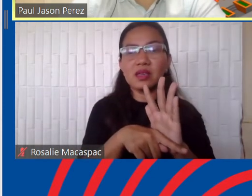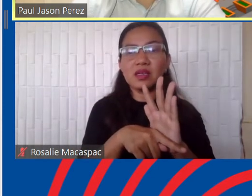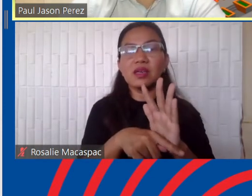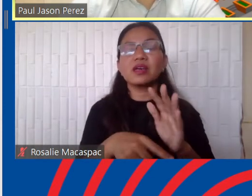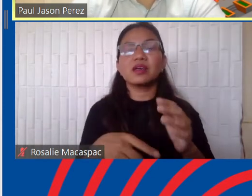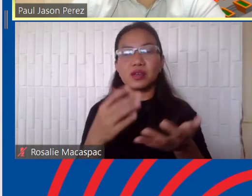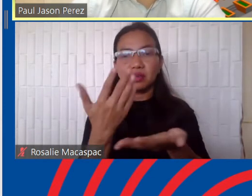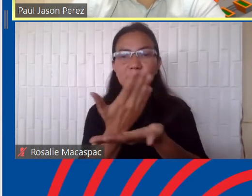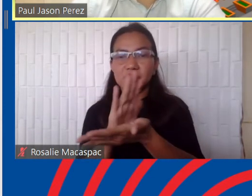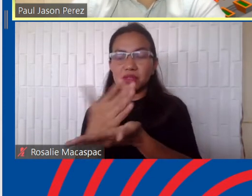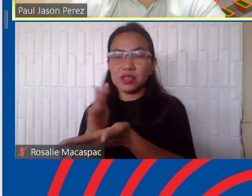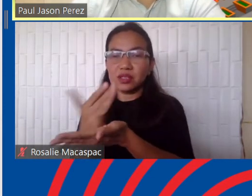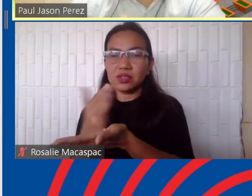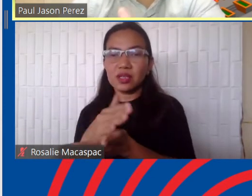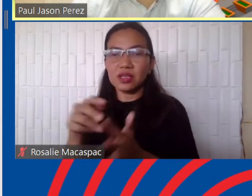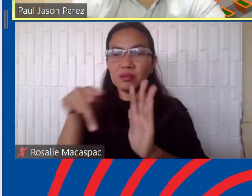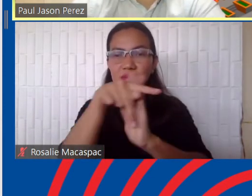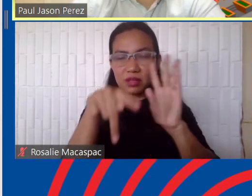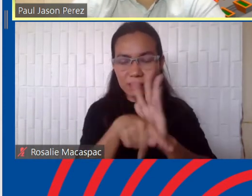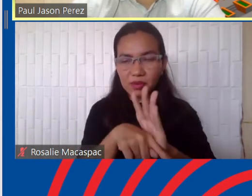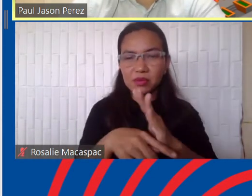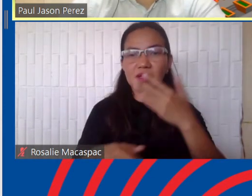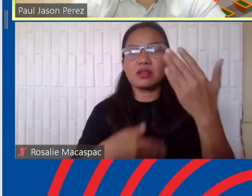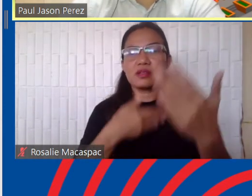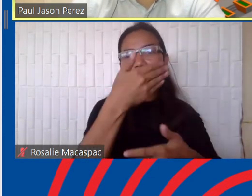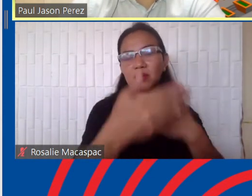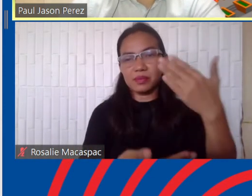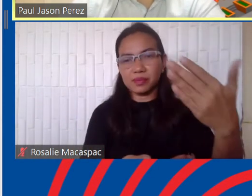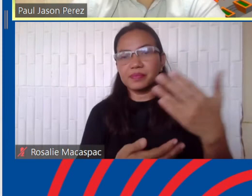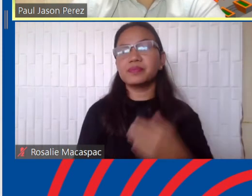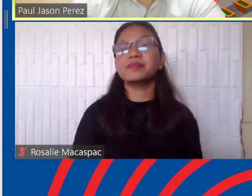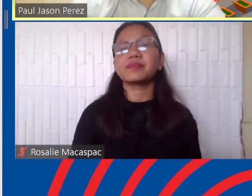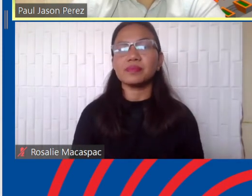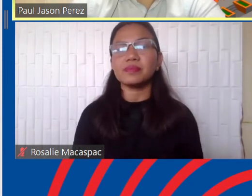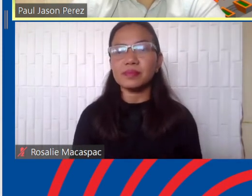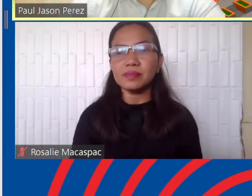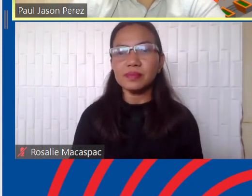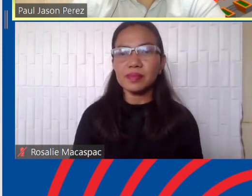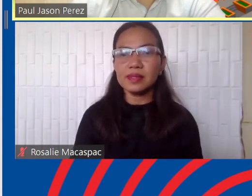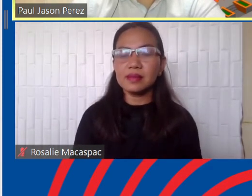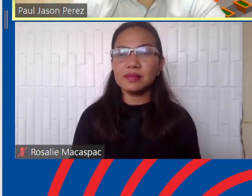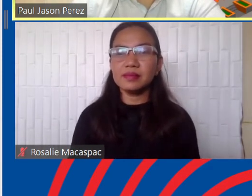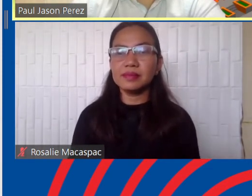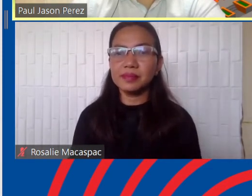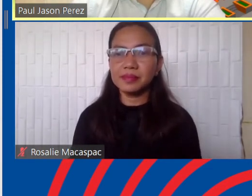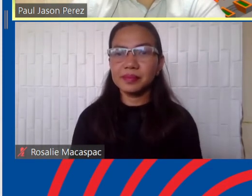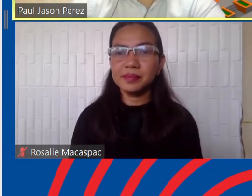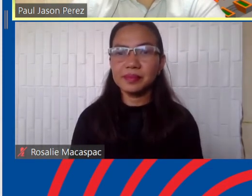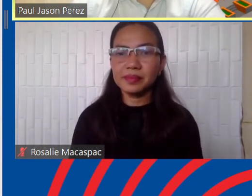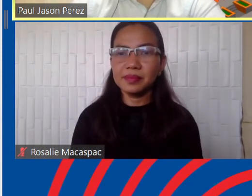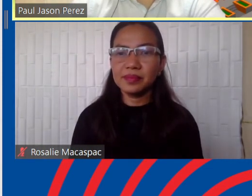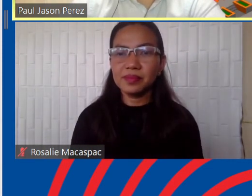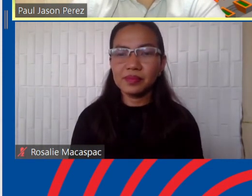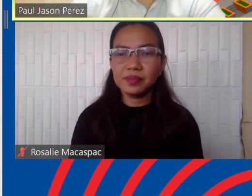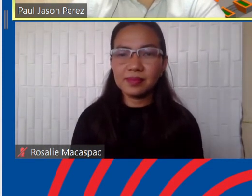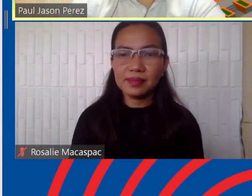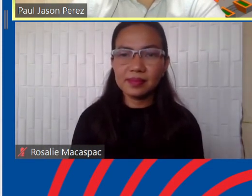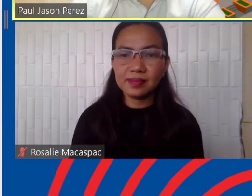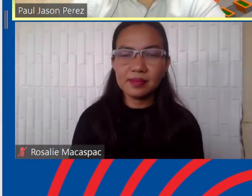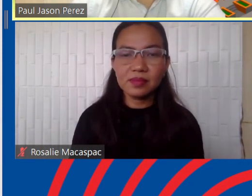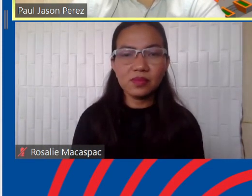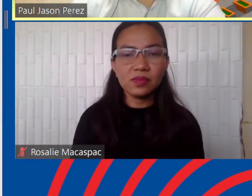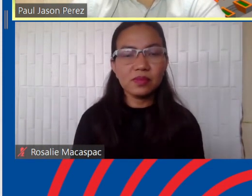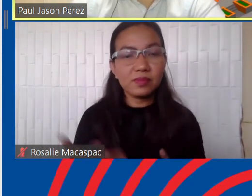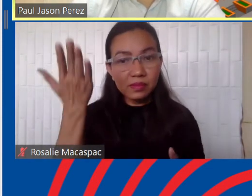principles and so on. So yeah, these are some of the